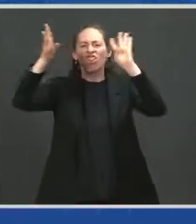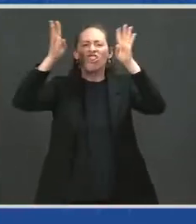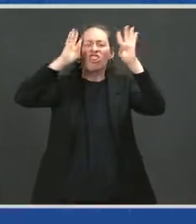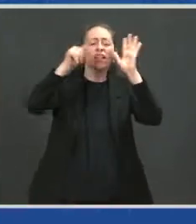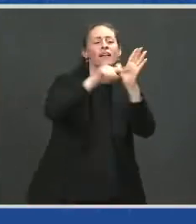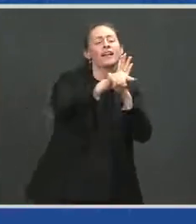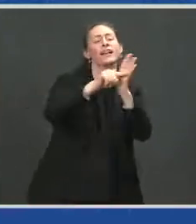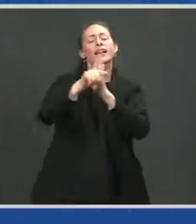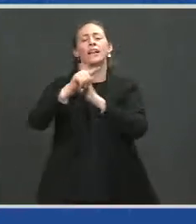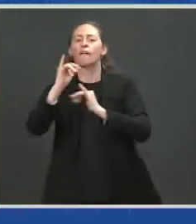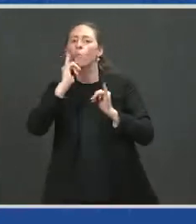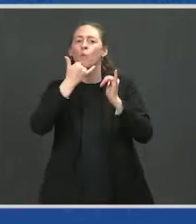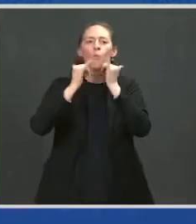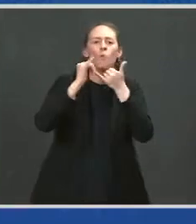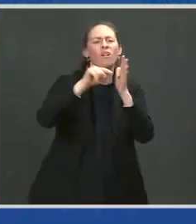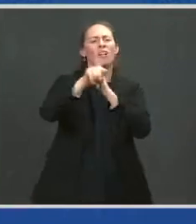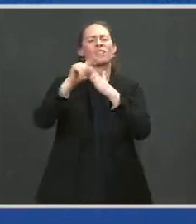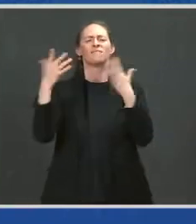Today's